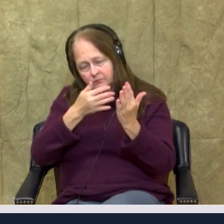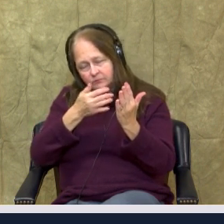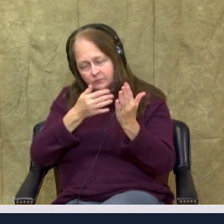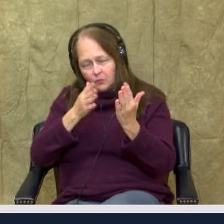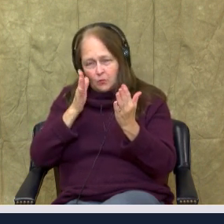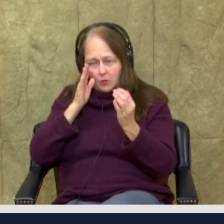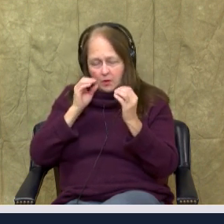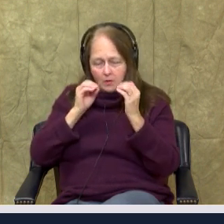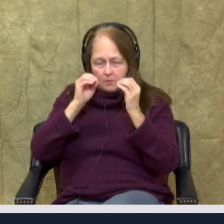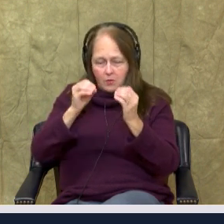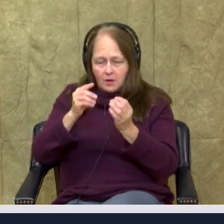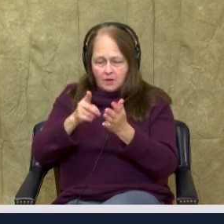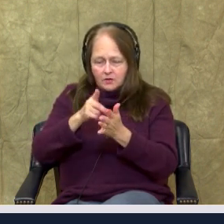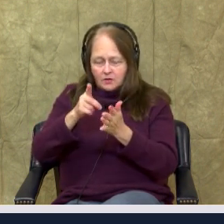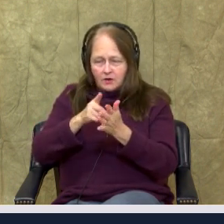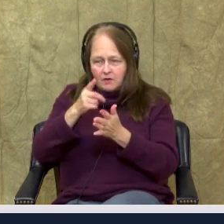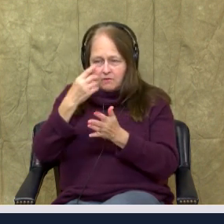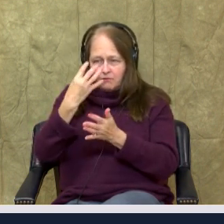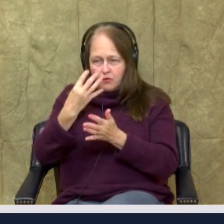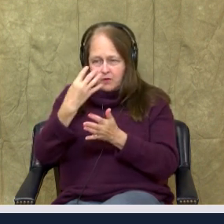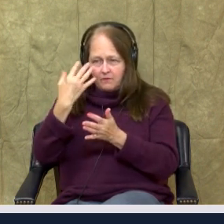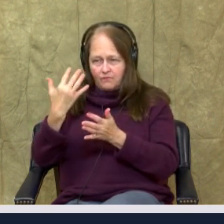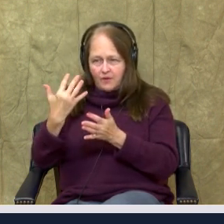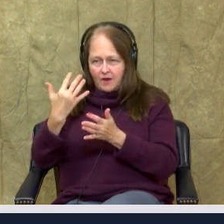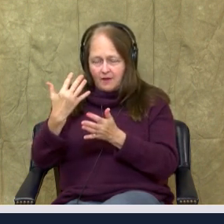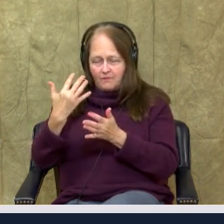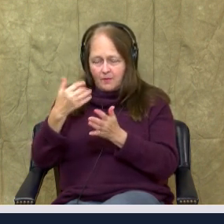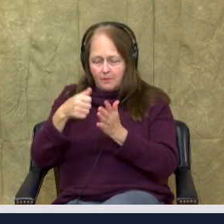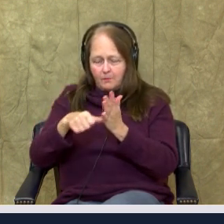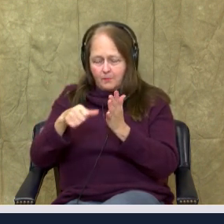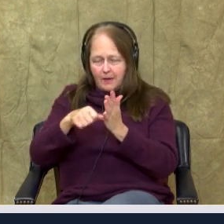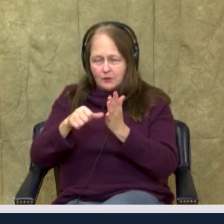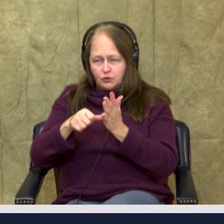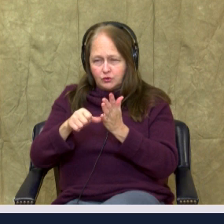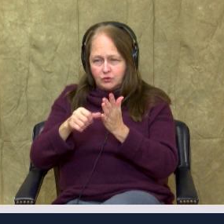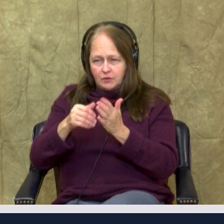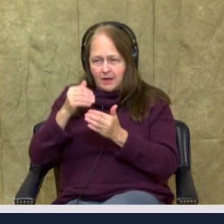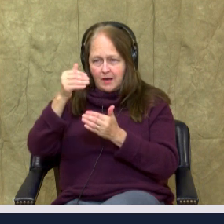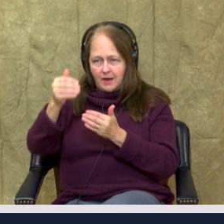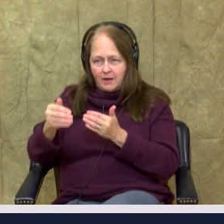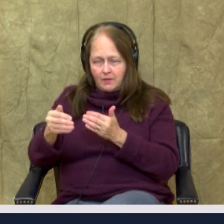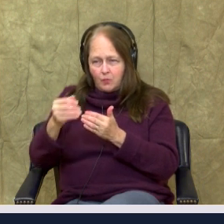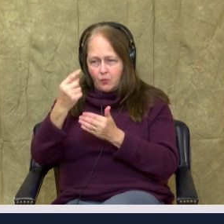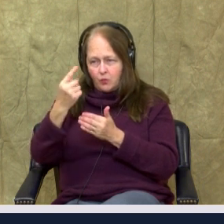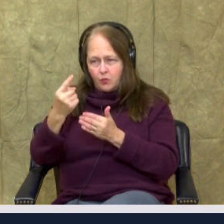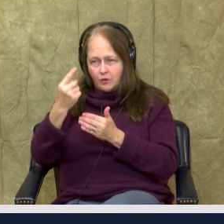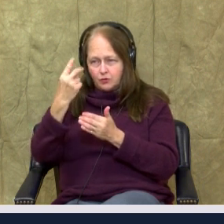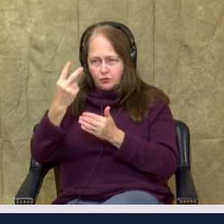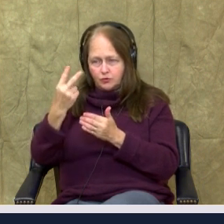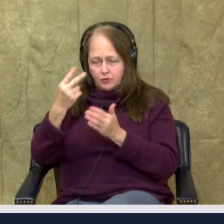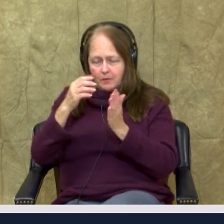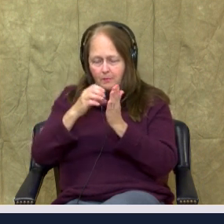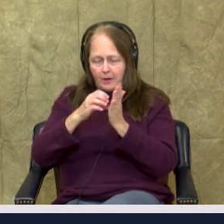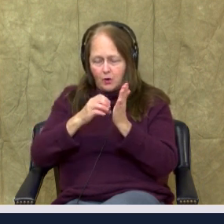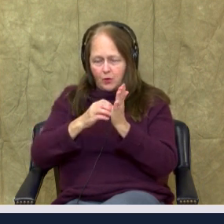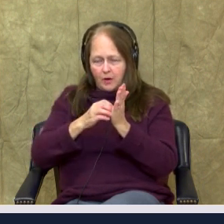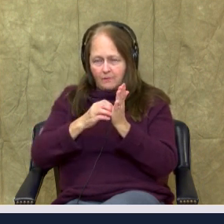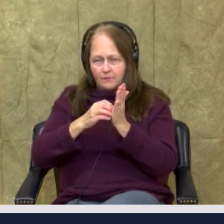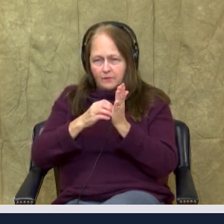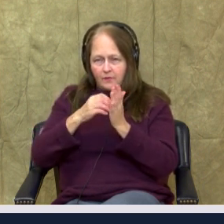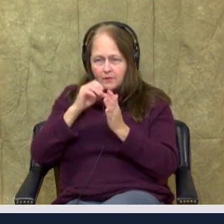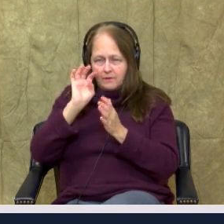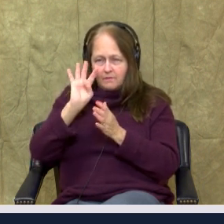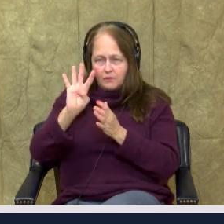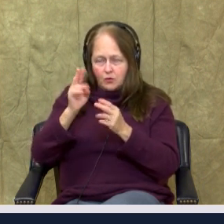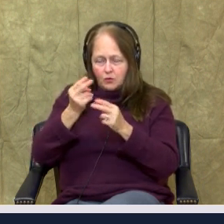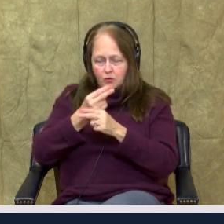going to put that definition 4 or 5 pages ahead. It's probably 1 or 2 paragraphs away. 4,